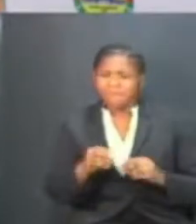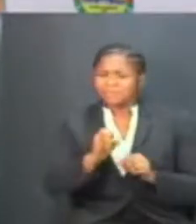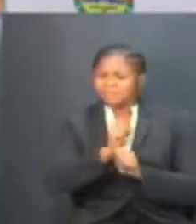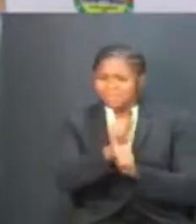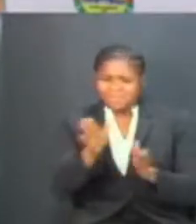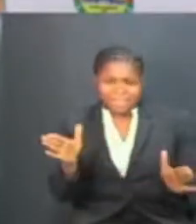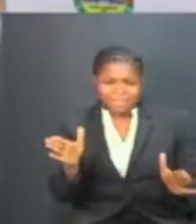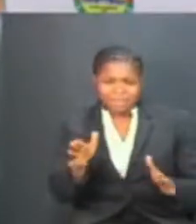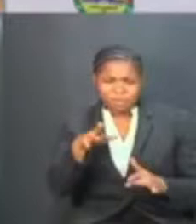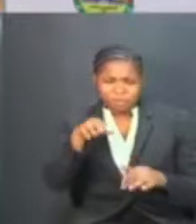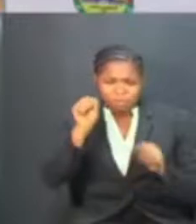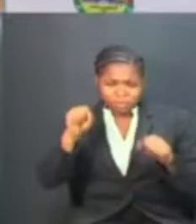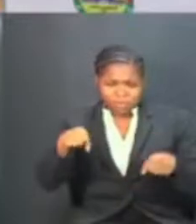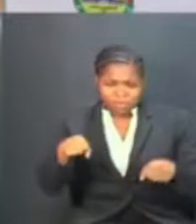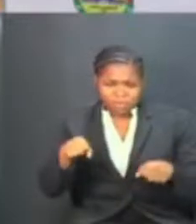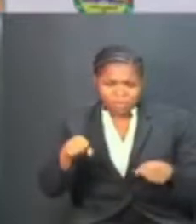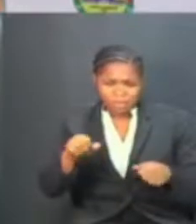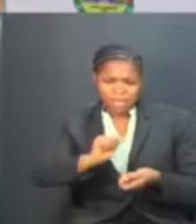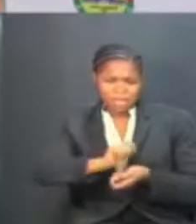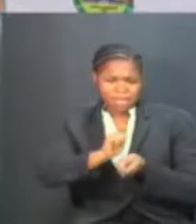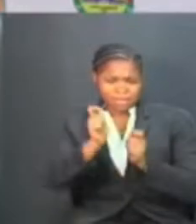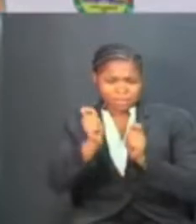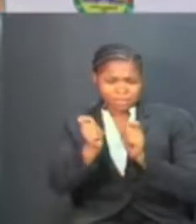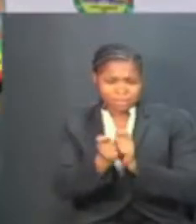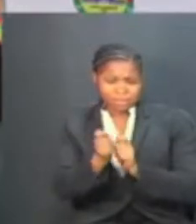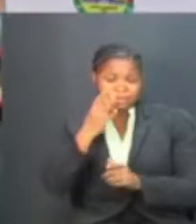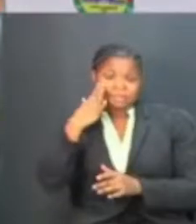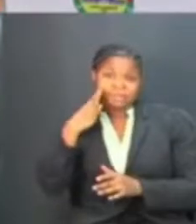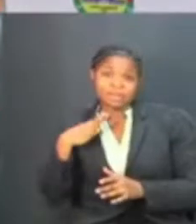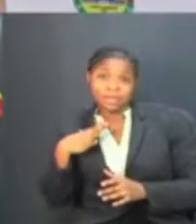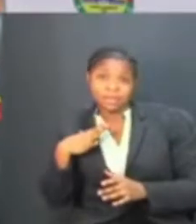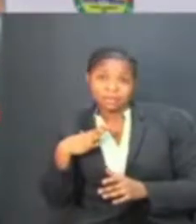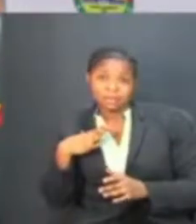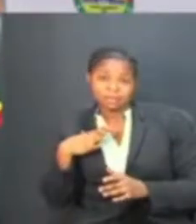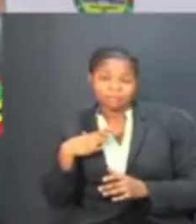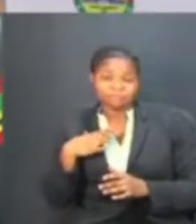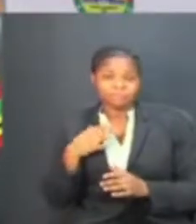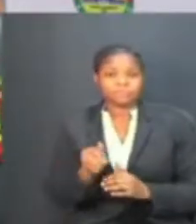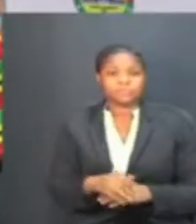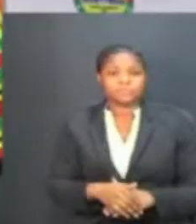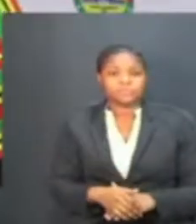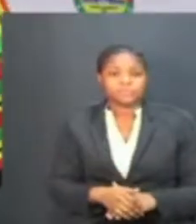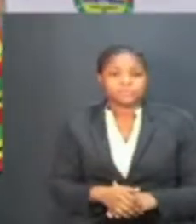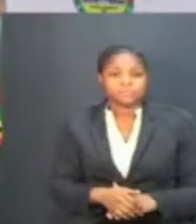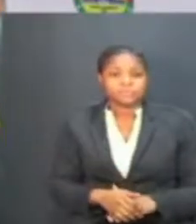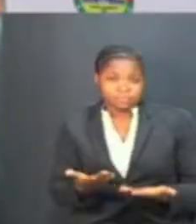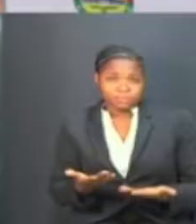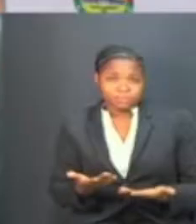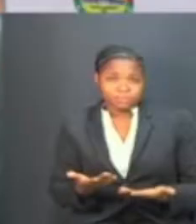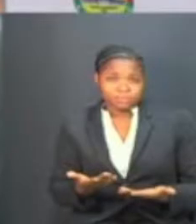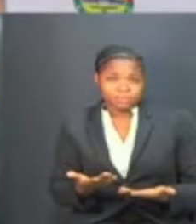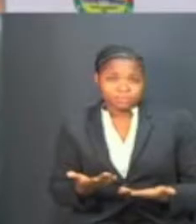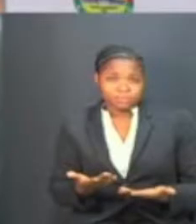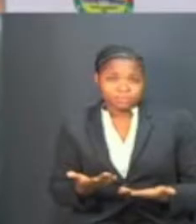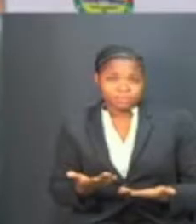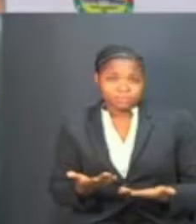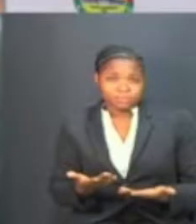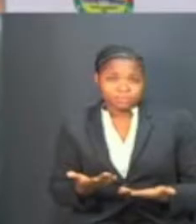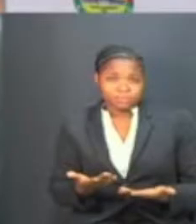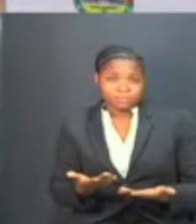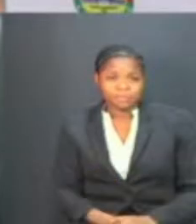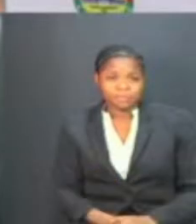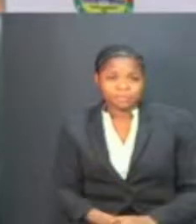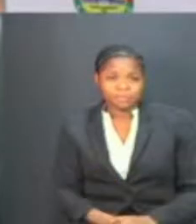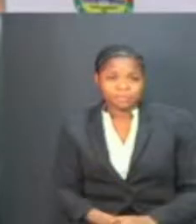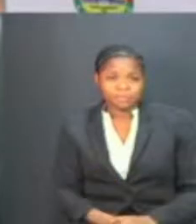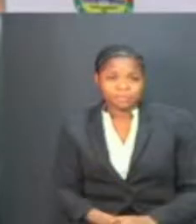to wash the color of a guinea fowl, no matter how much rain. Mr. Speaker, the fact is that cloth is being